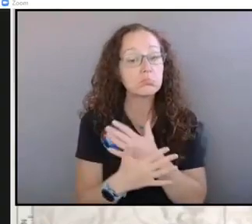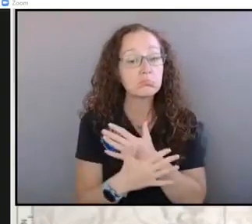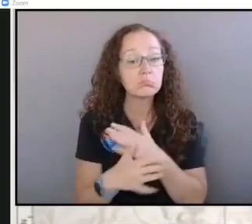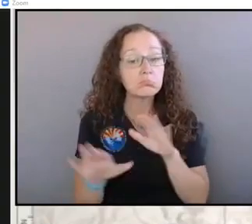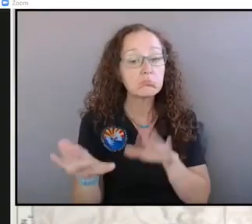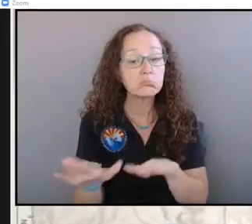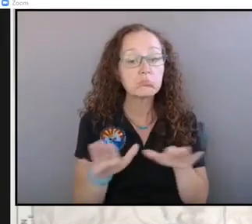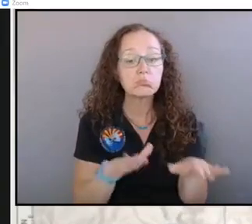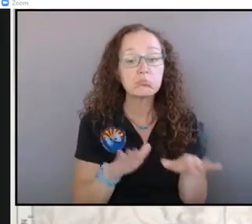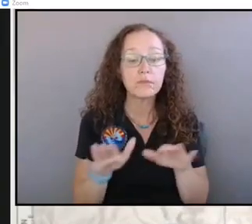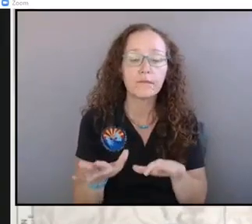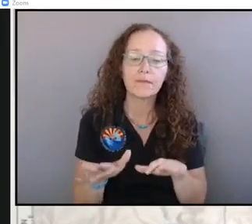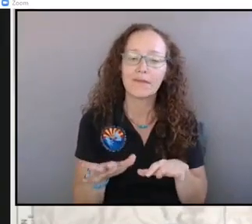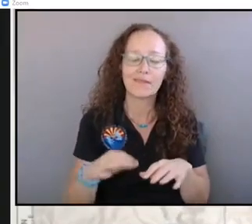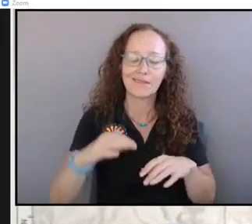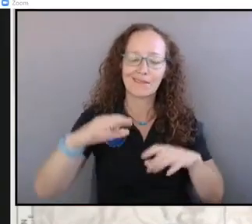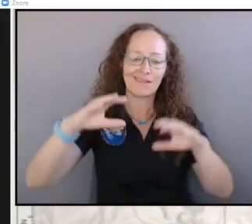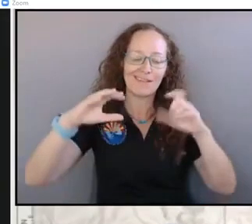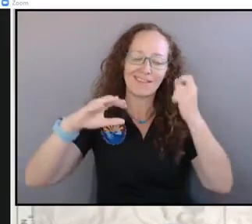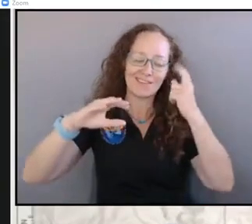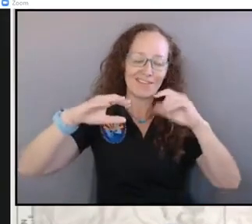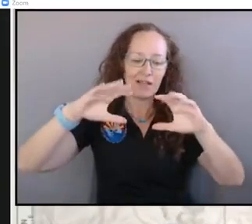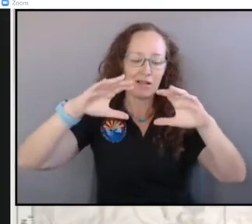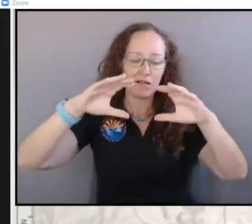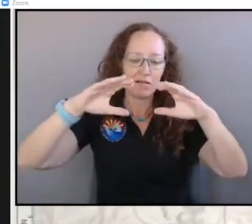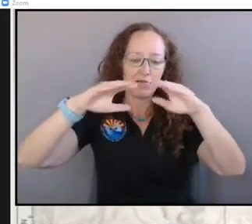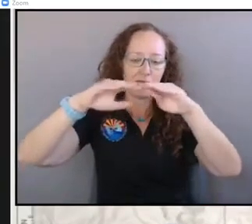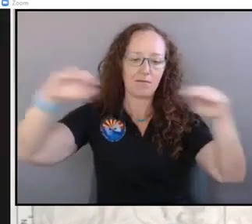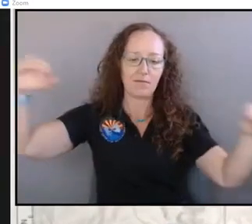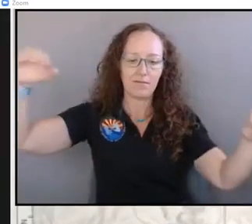end, and everything stayed very well